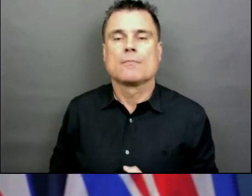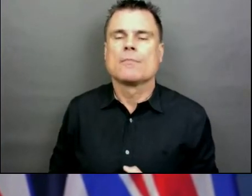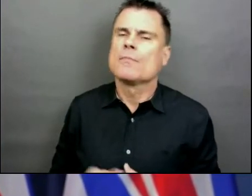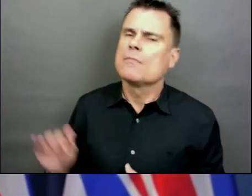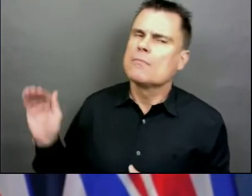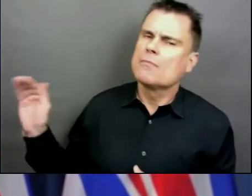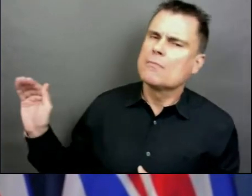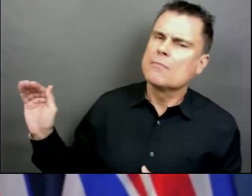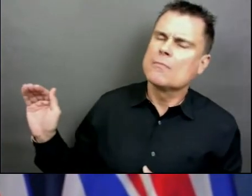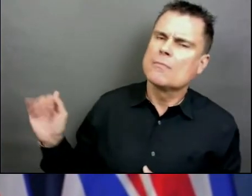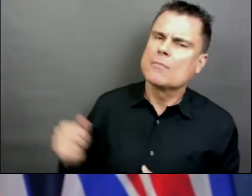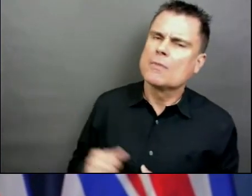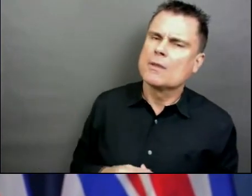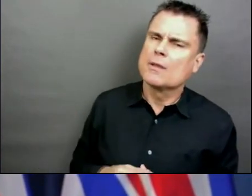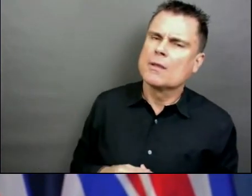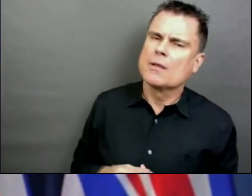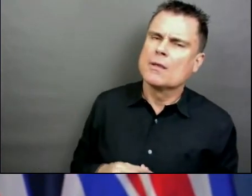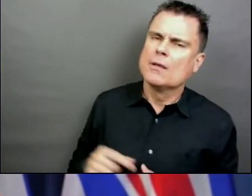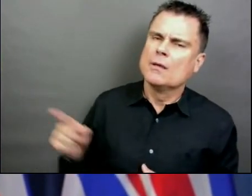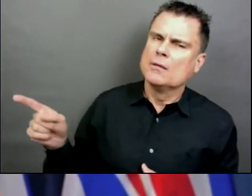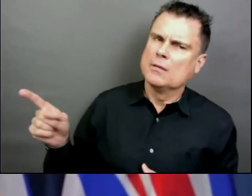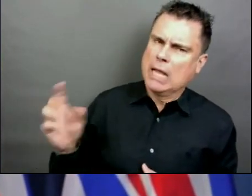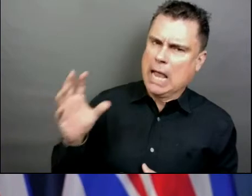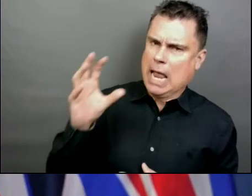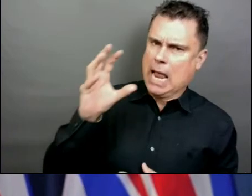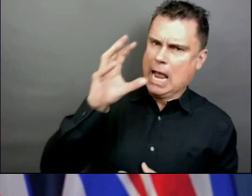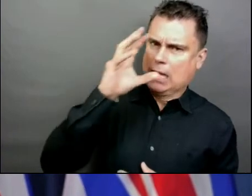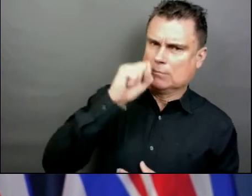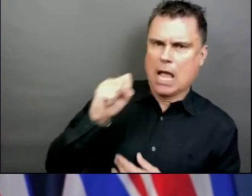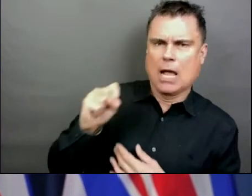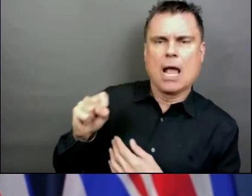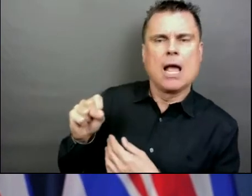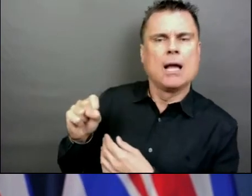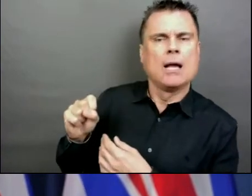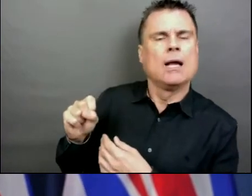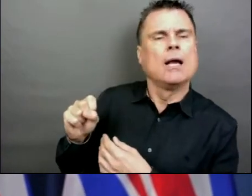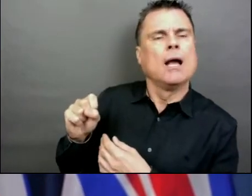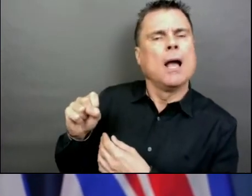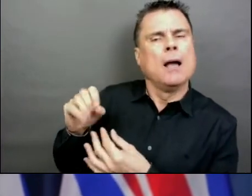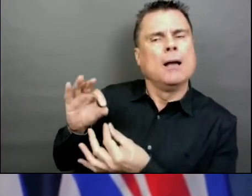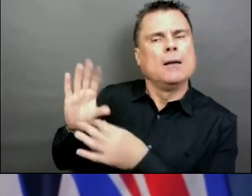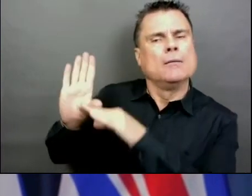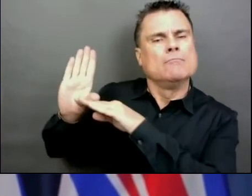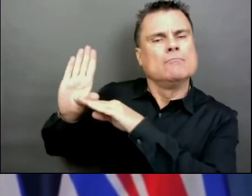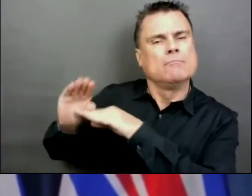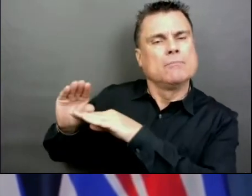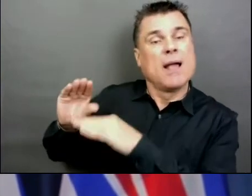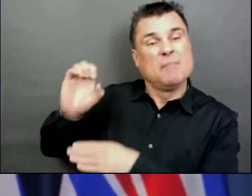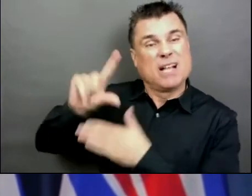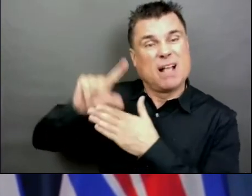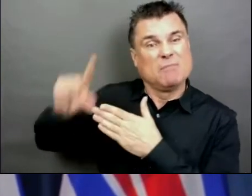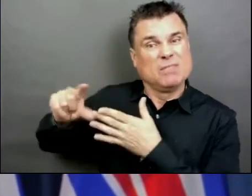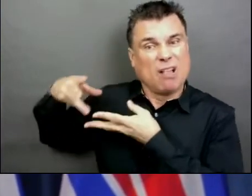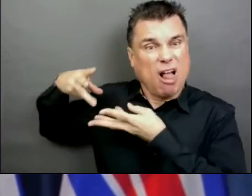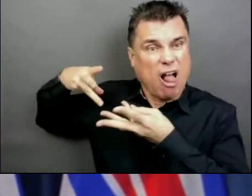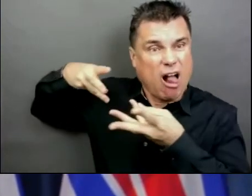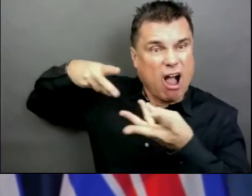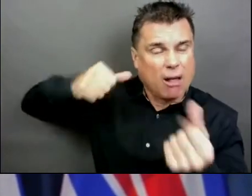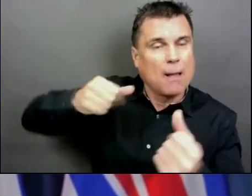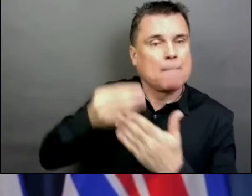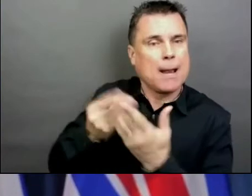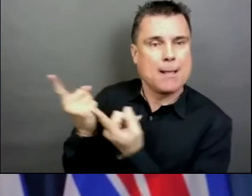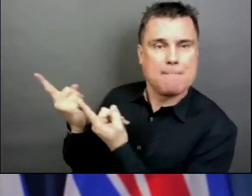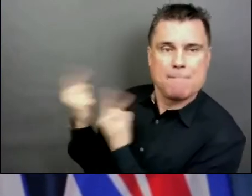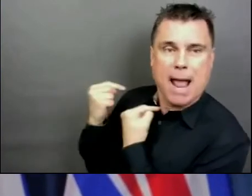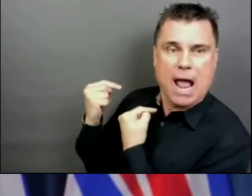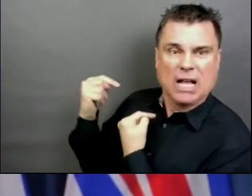I'm wondering how much you're estimating in rebates are going to go out in total in the province. Well, obviously it will depend on the